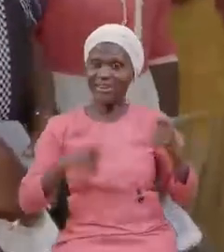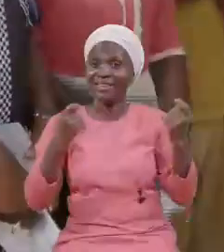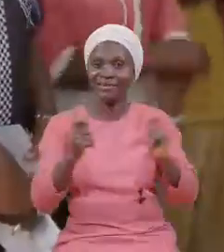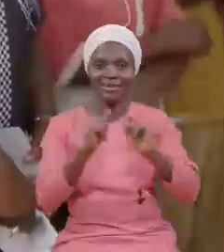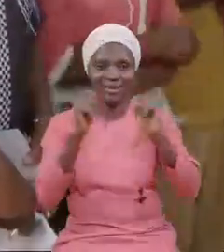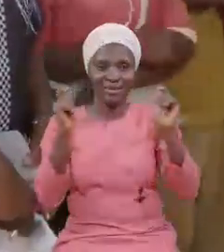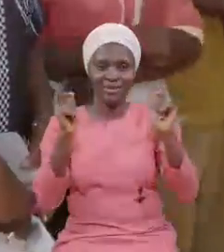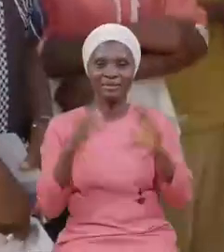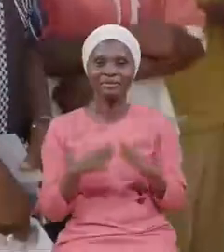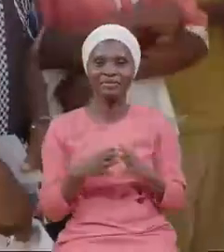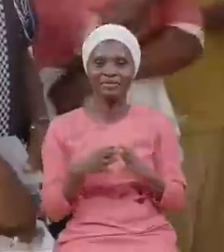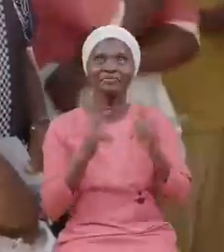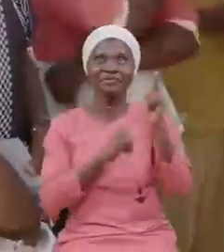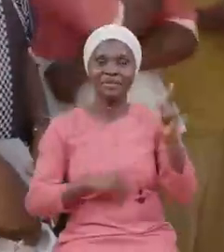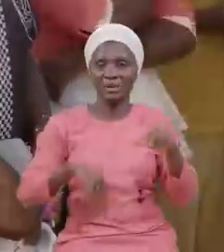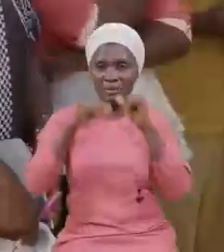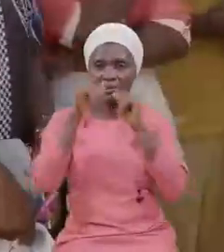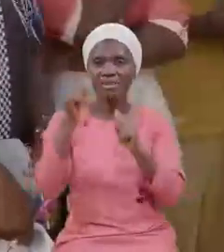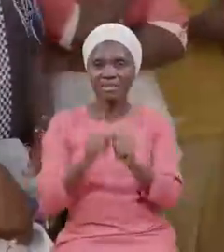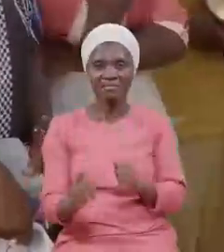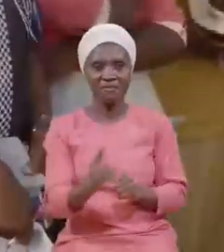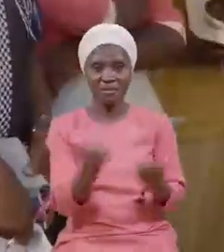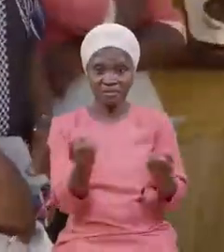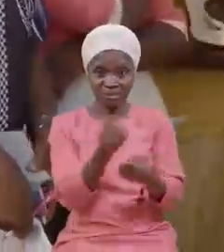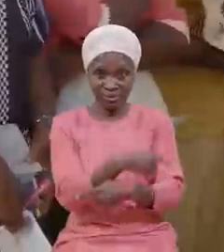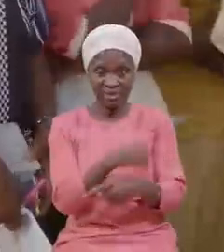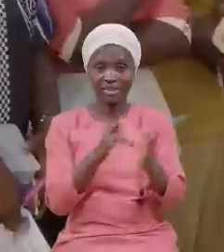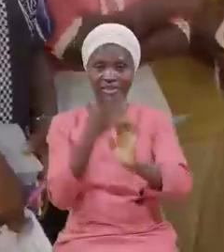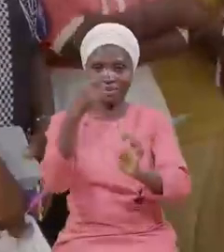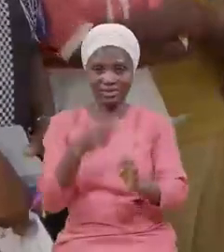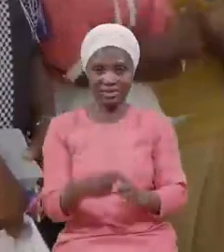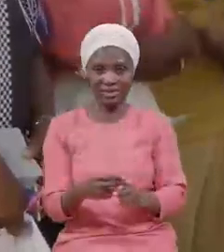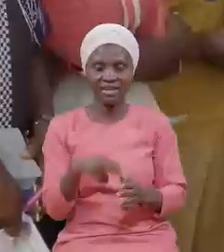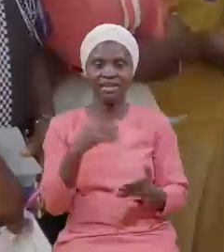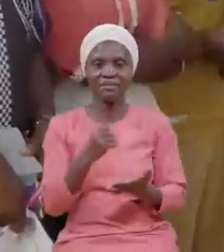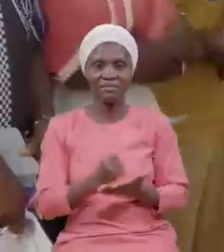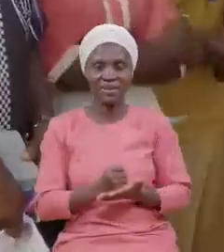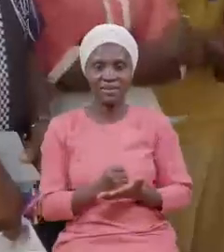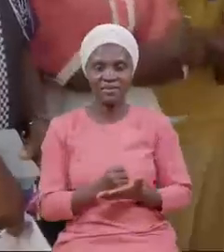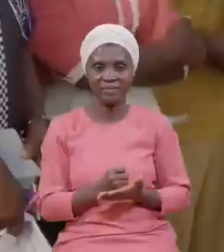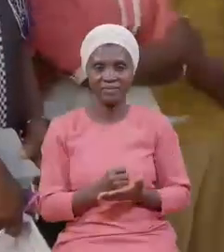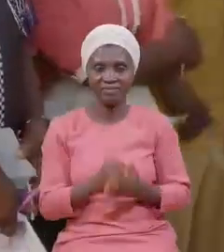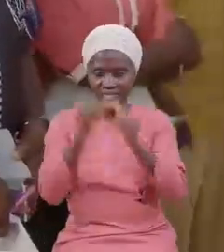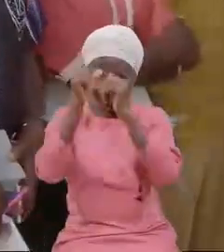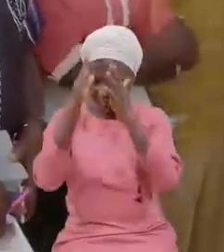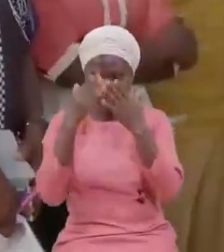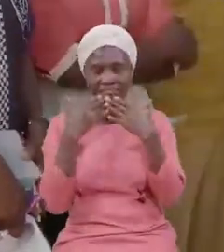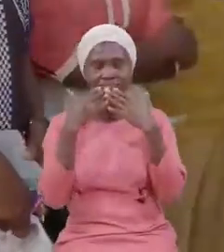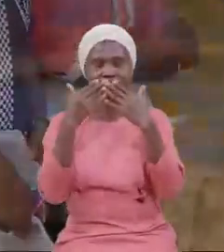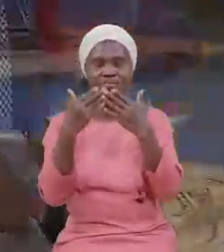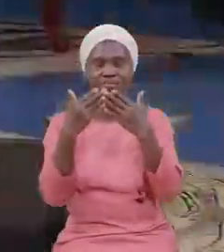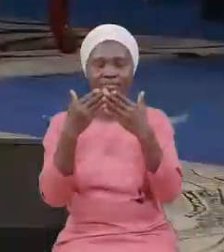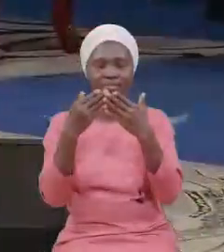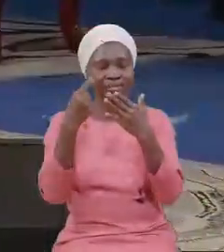The Lord bless everyone today in Jesus' name. Amen. Father, we thank you for our